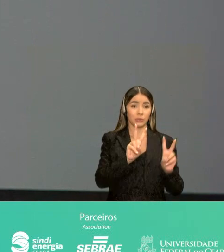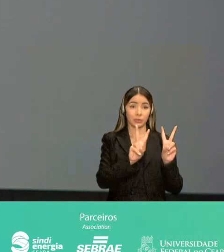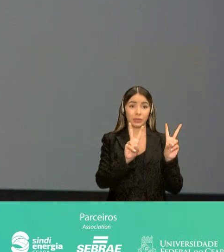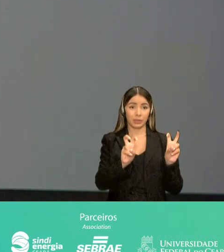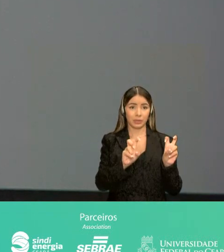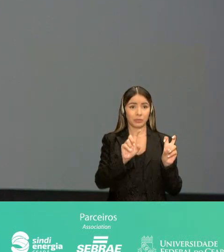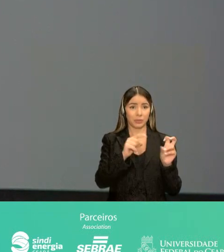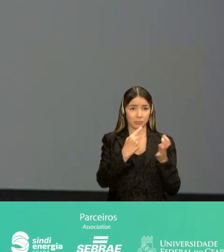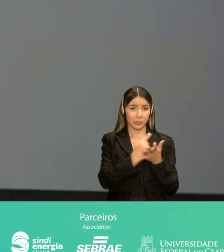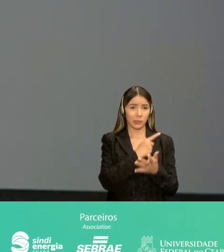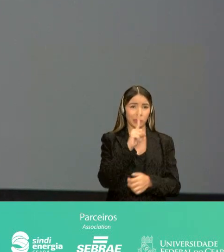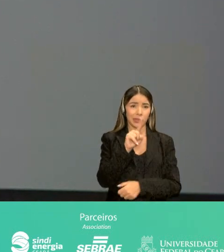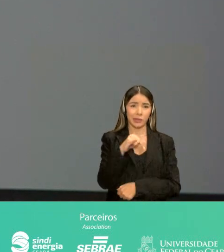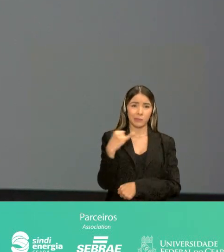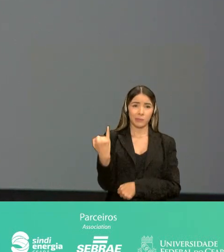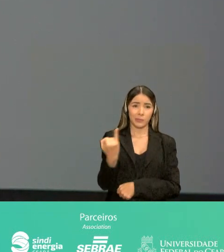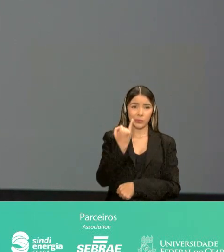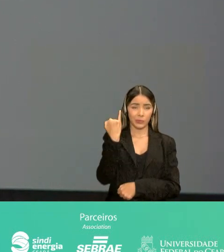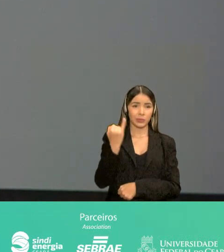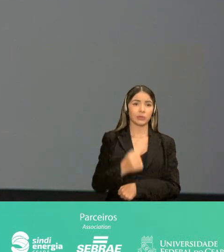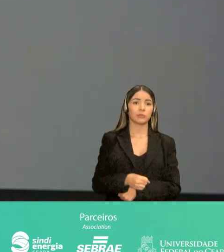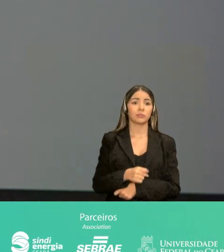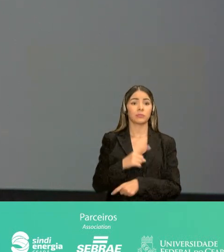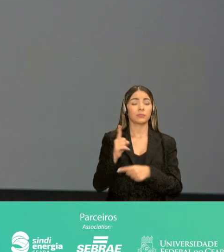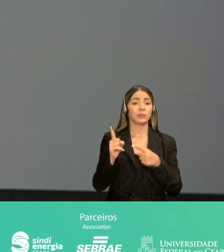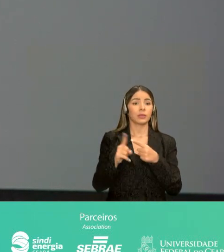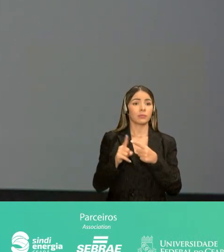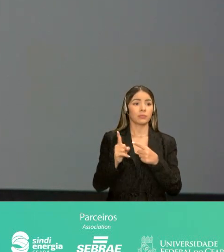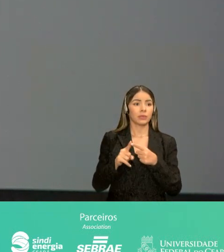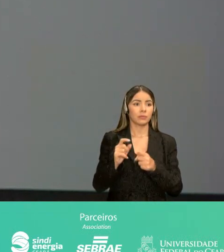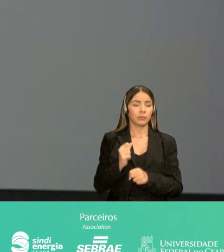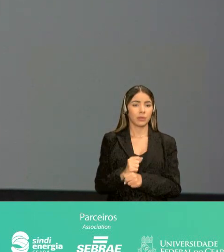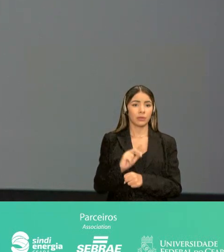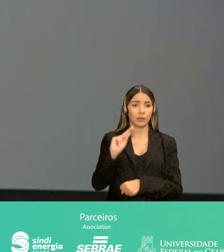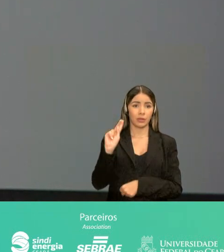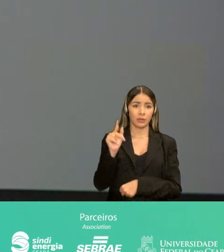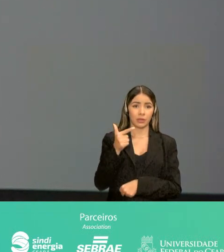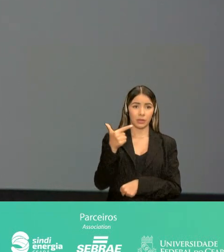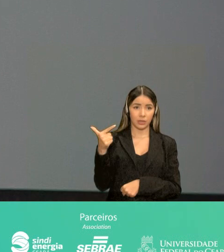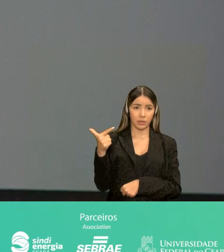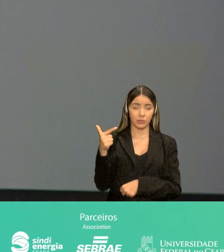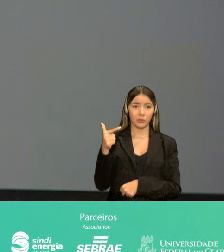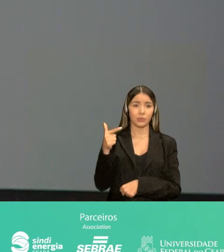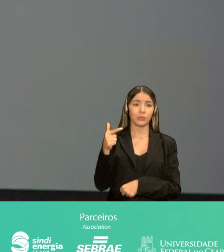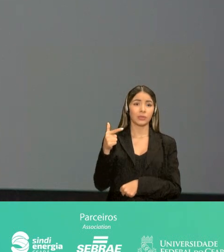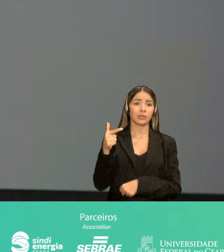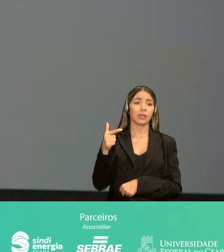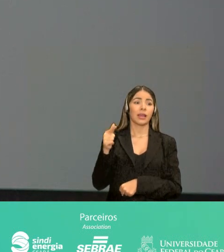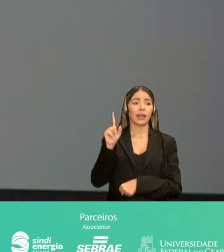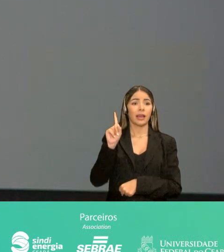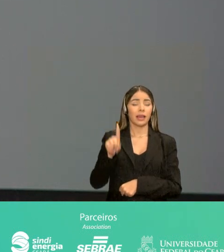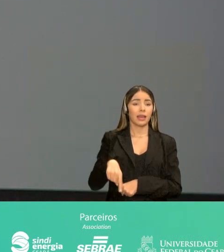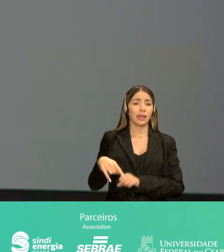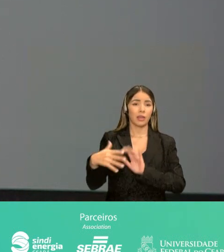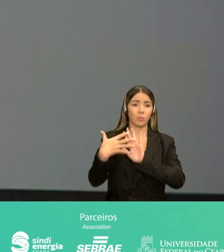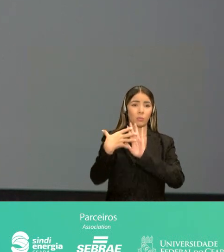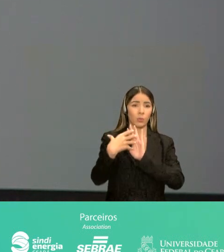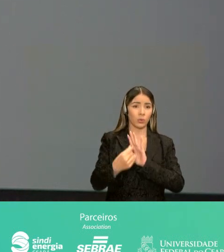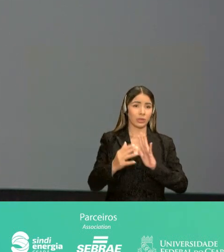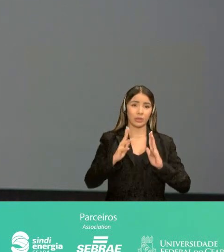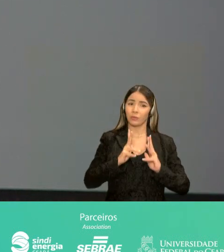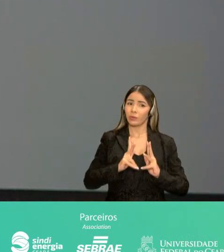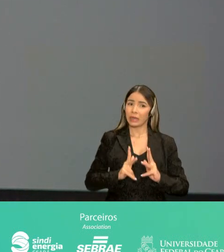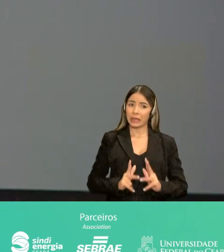hydrogen plants are clean plants. It's important to say so. With no, they release no toxic waste, for